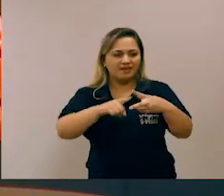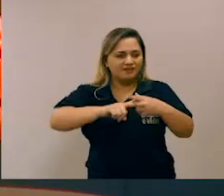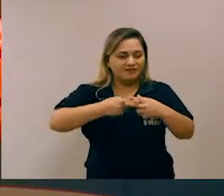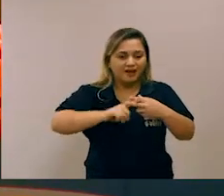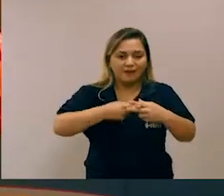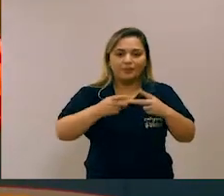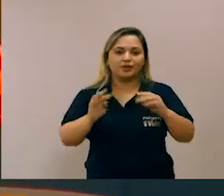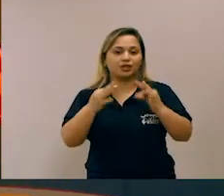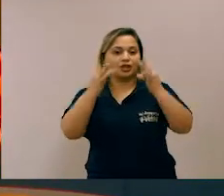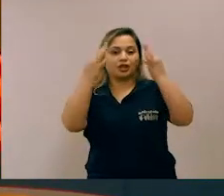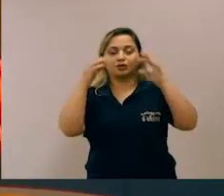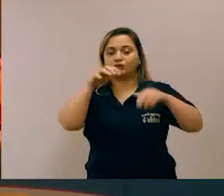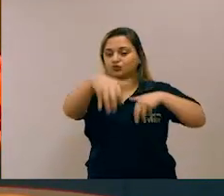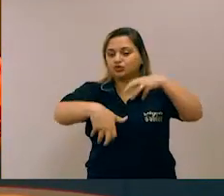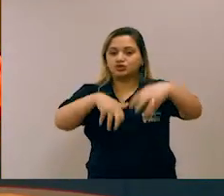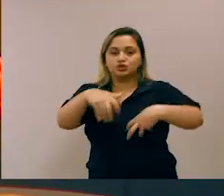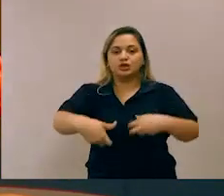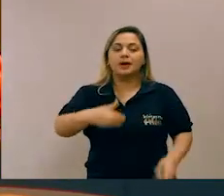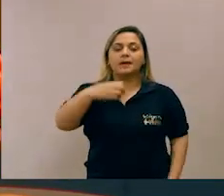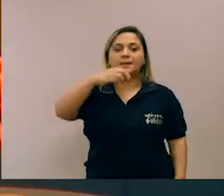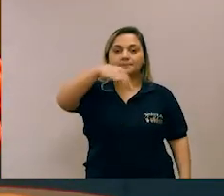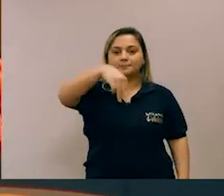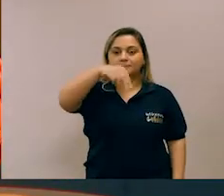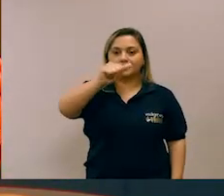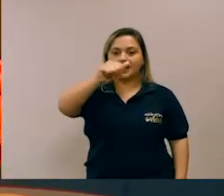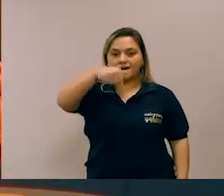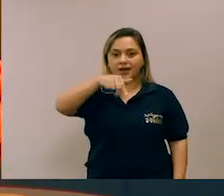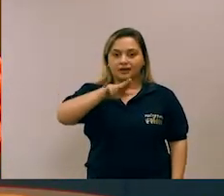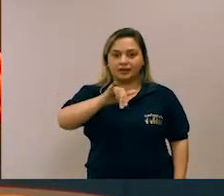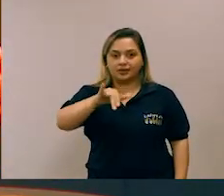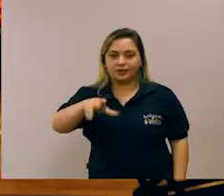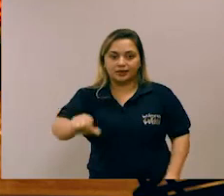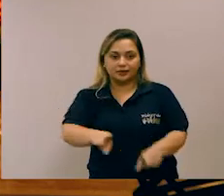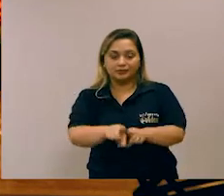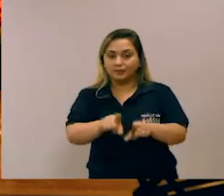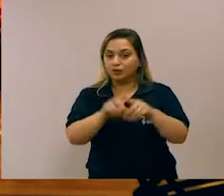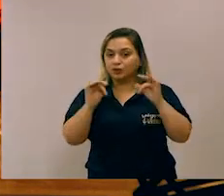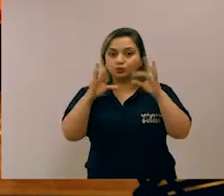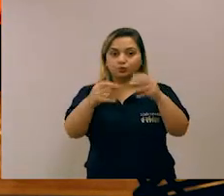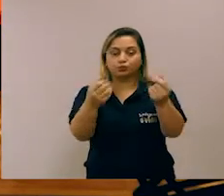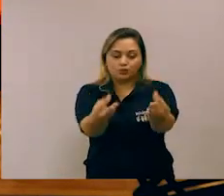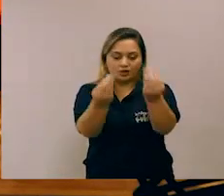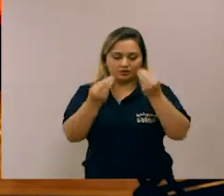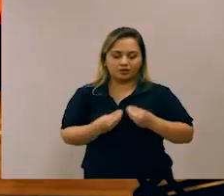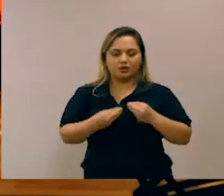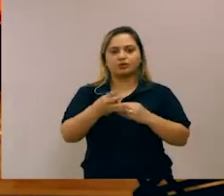everything, the safety equipment for the firefighters. Thank you.